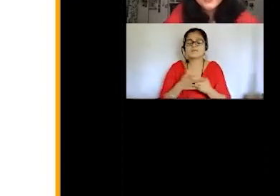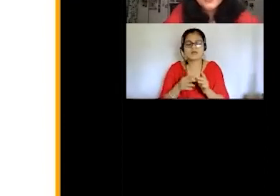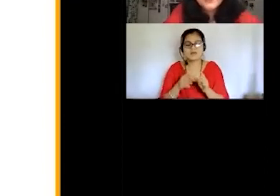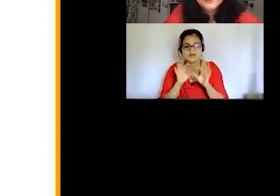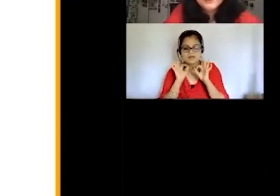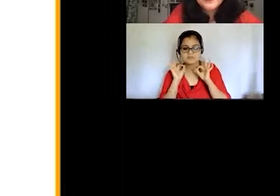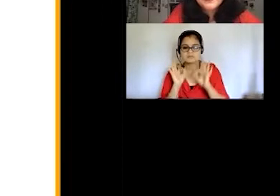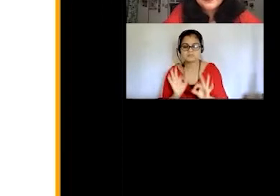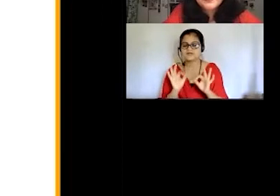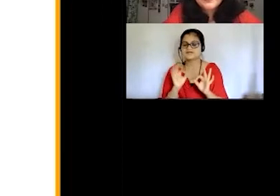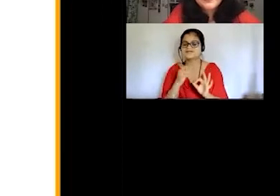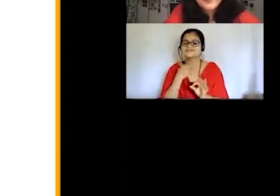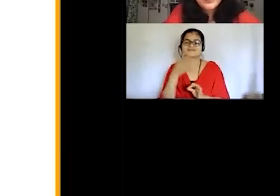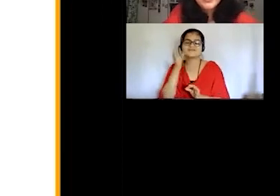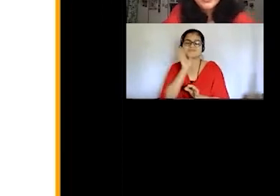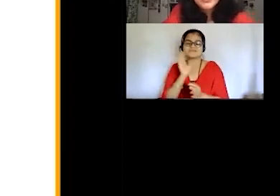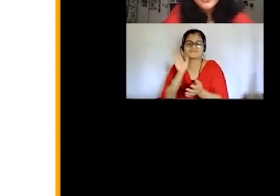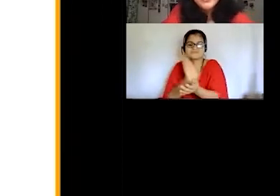sounds.